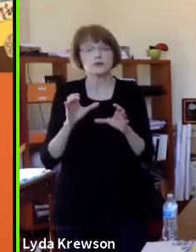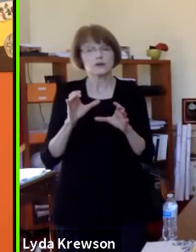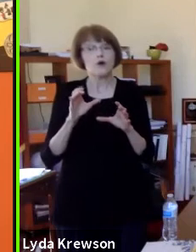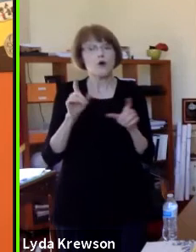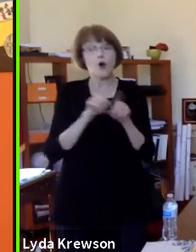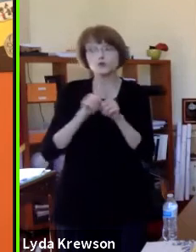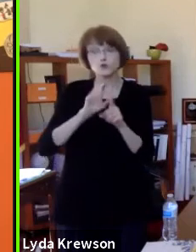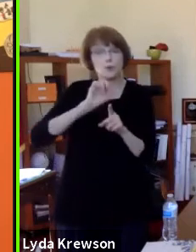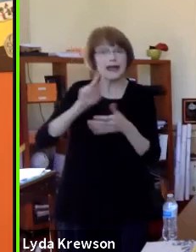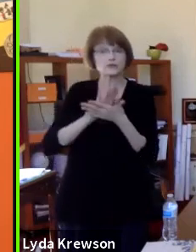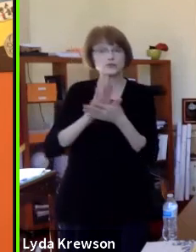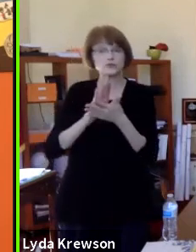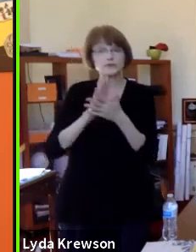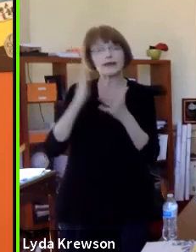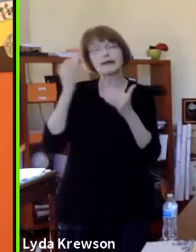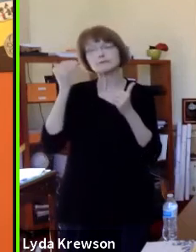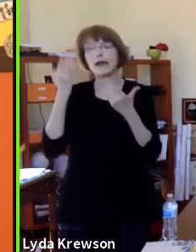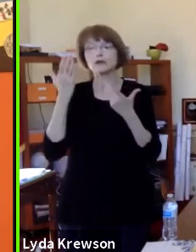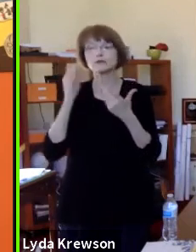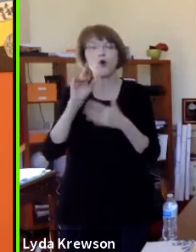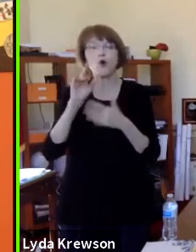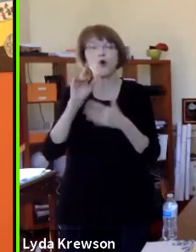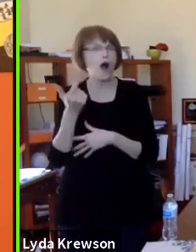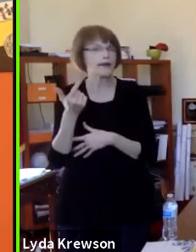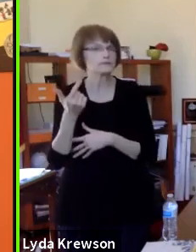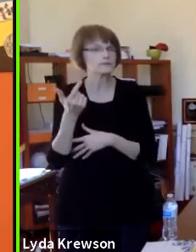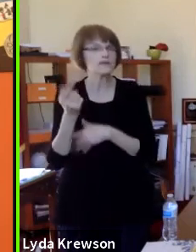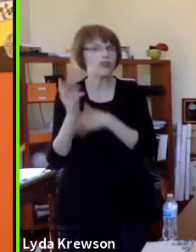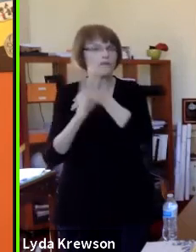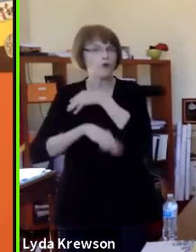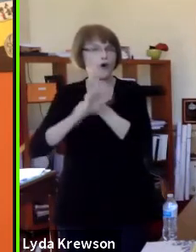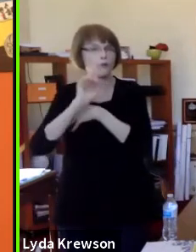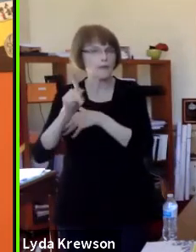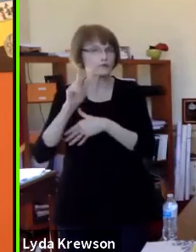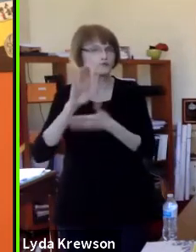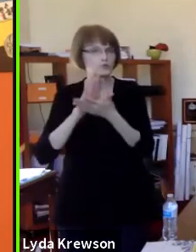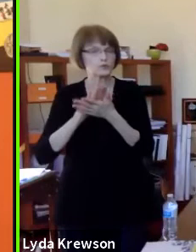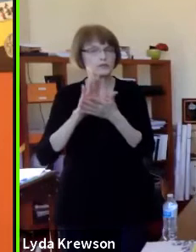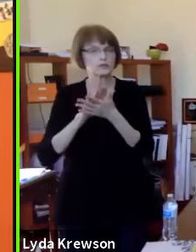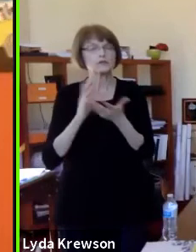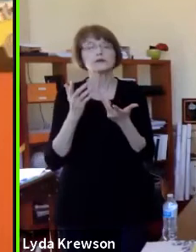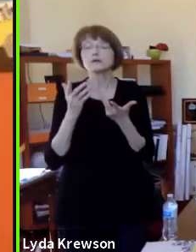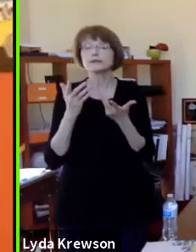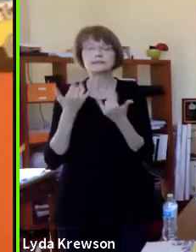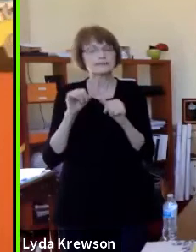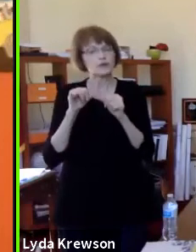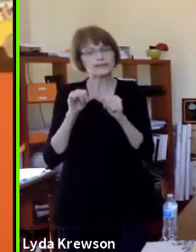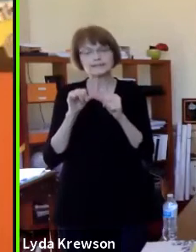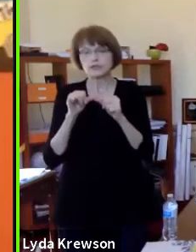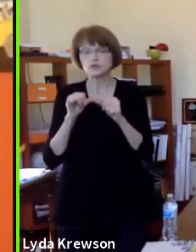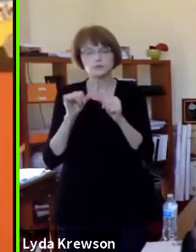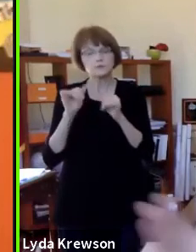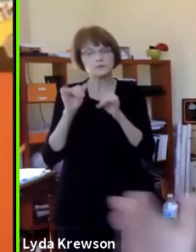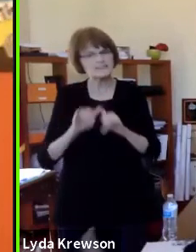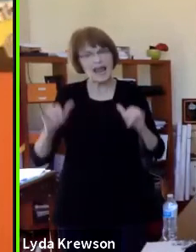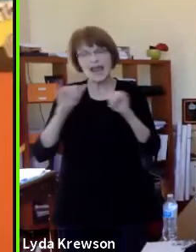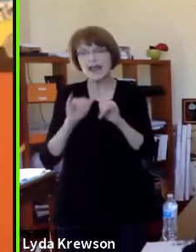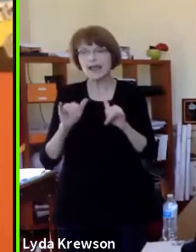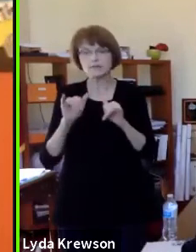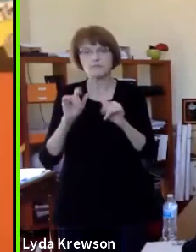school, which we expect will be maybe in August, that you would go back to school, you want to continue to practice this